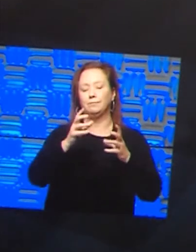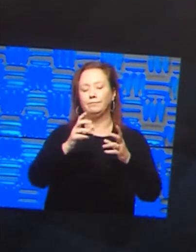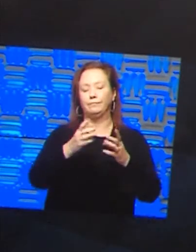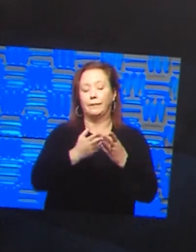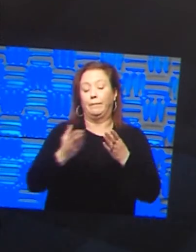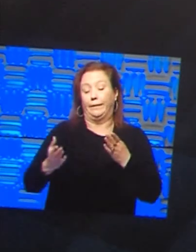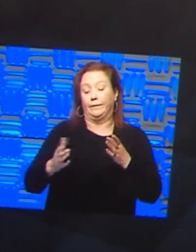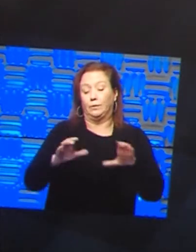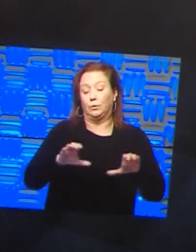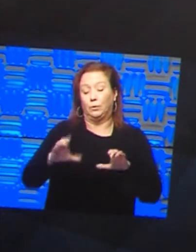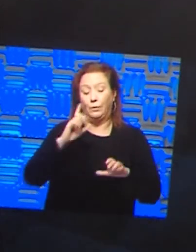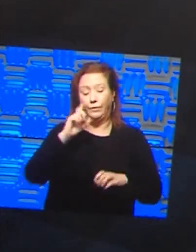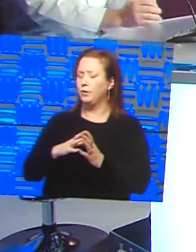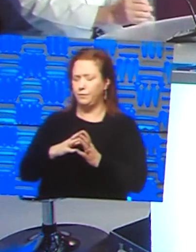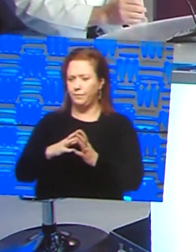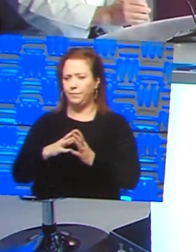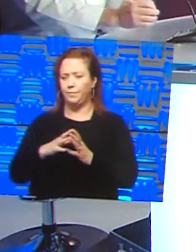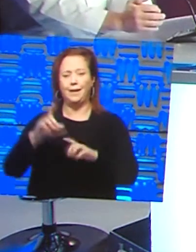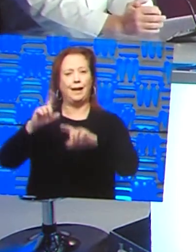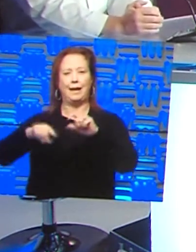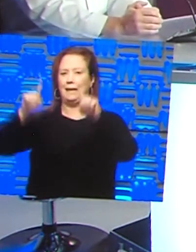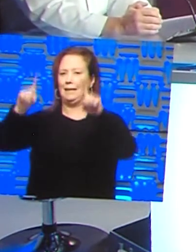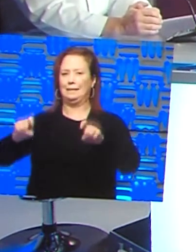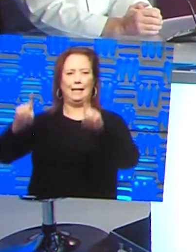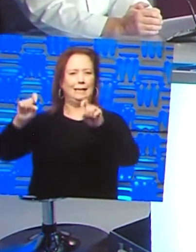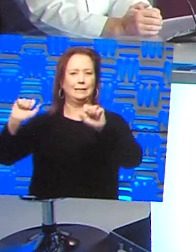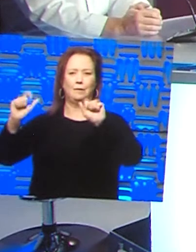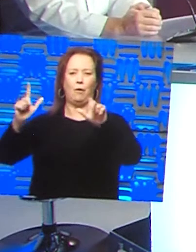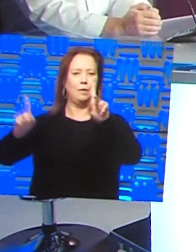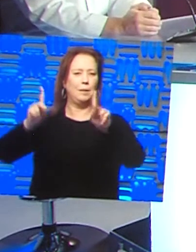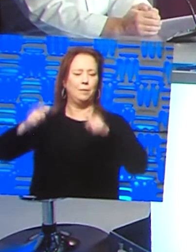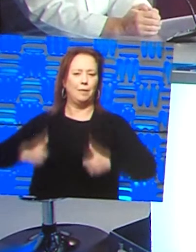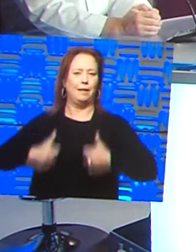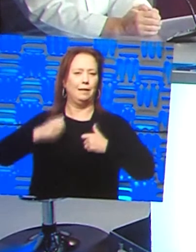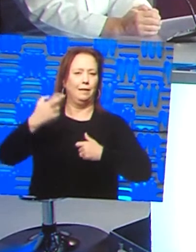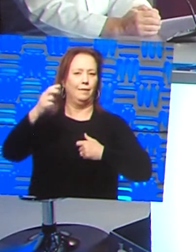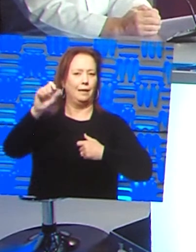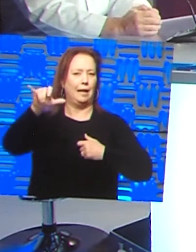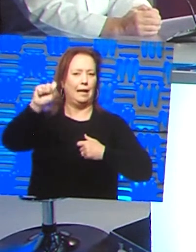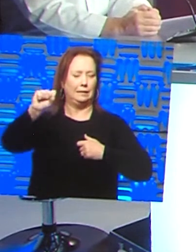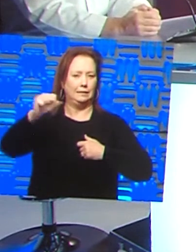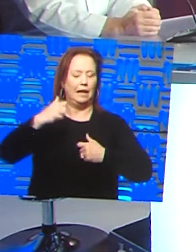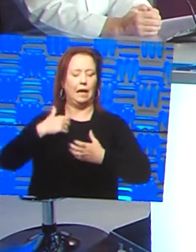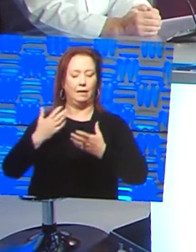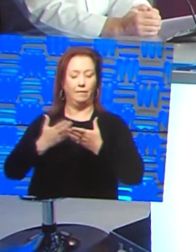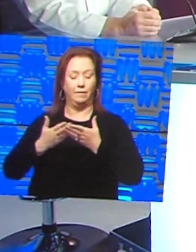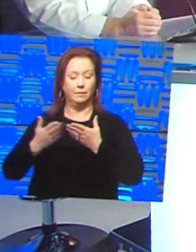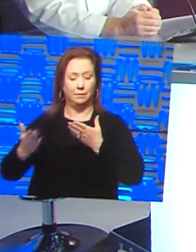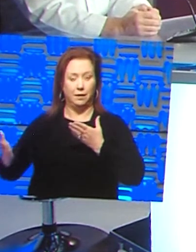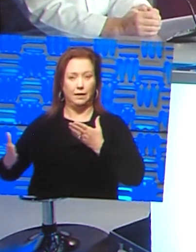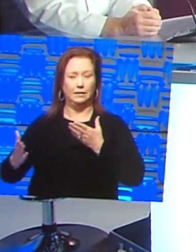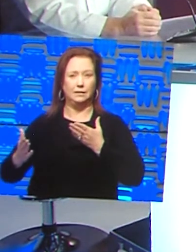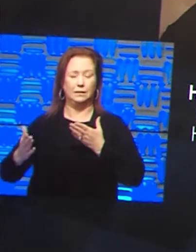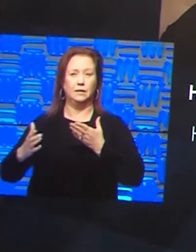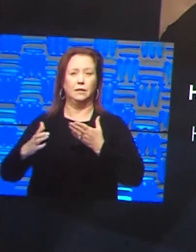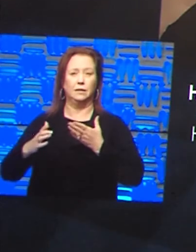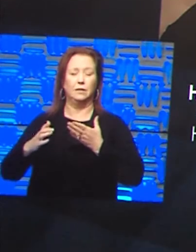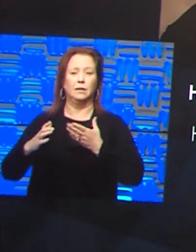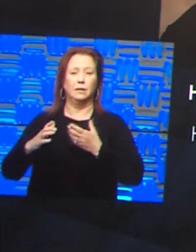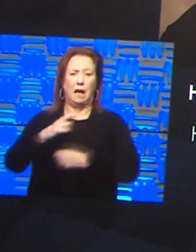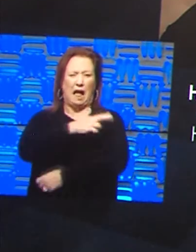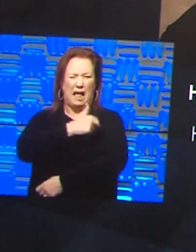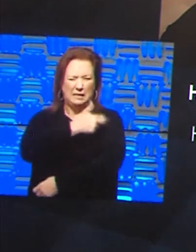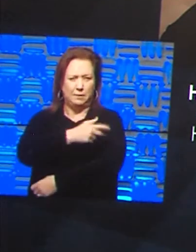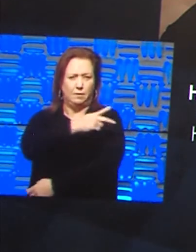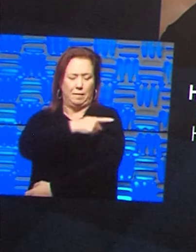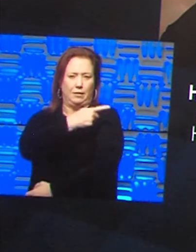have symptoms, so we're still doing outpatient testing on, like, Kansas City. And, of course, testing anybody with respiratory symptoms. Again, because